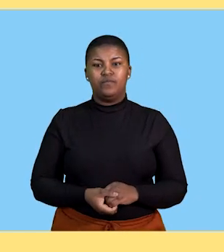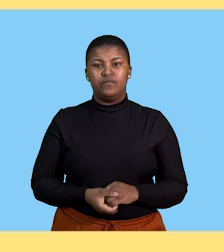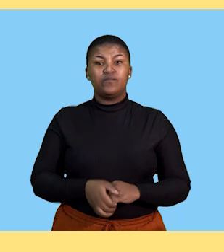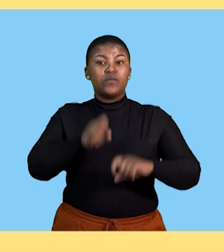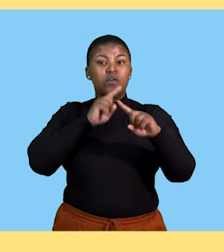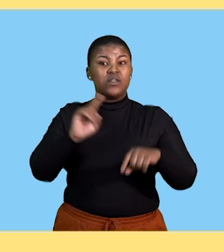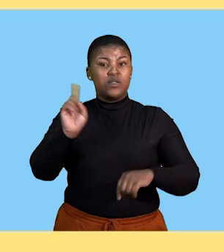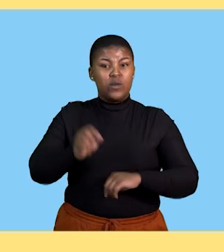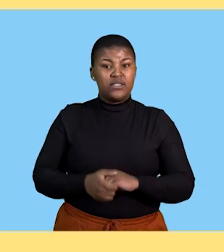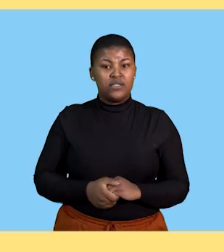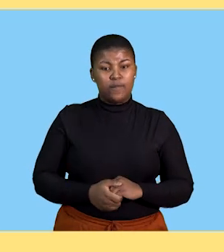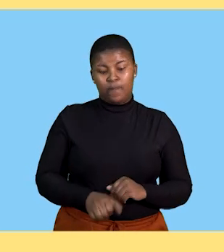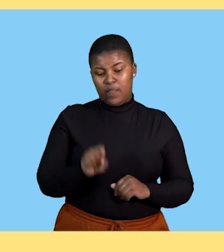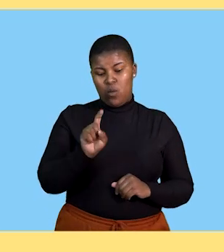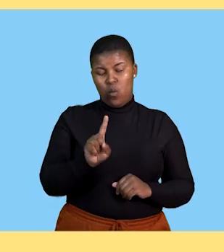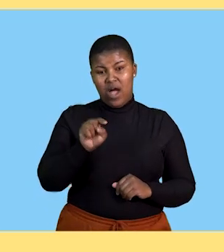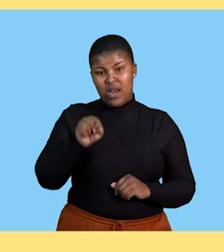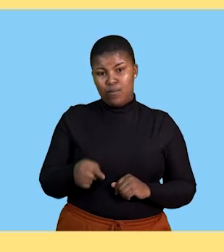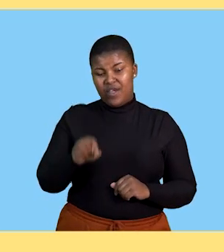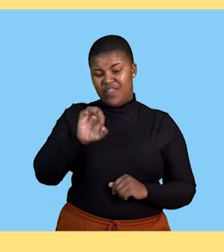26,654. My answer therefore becomes